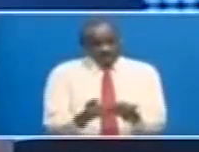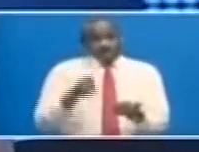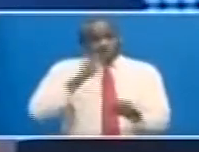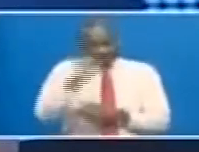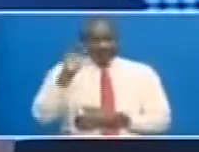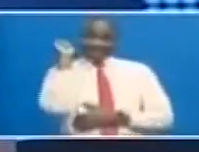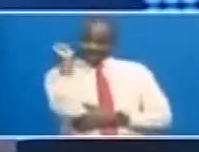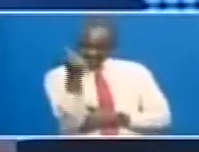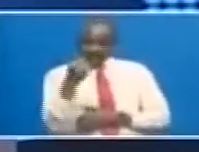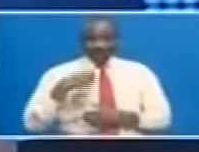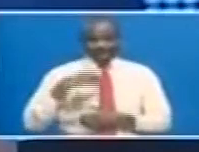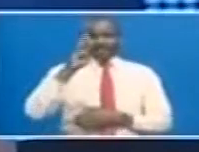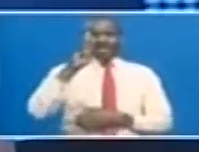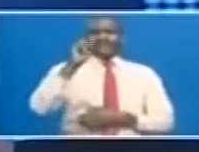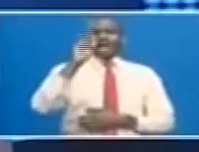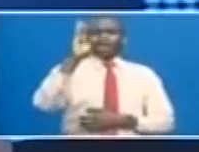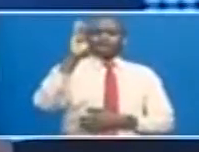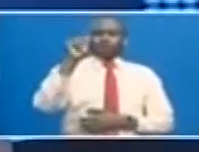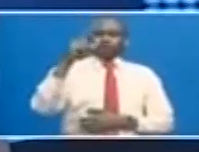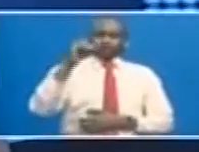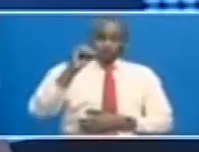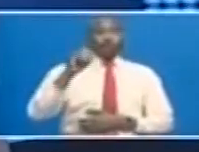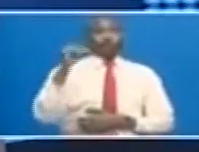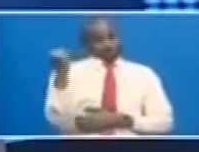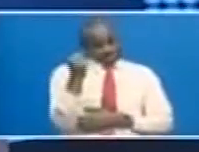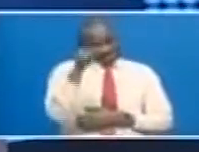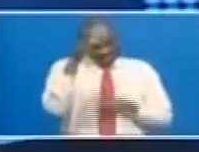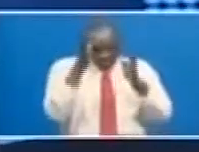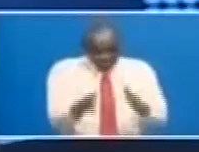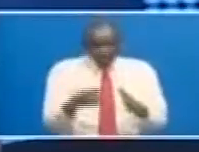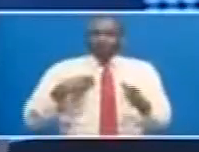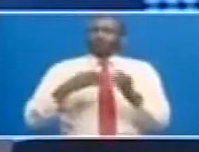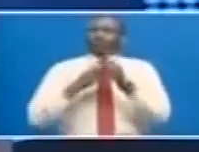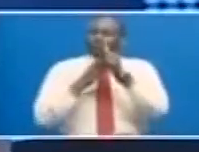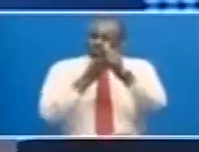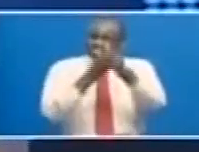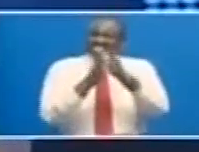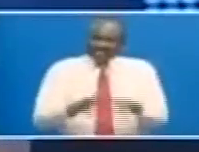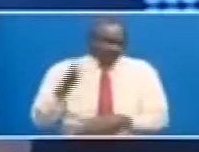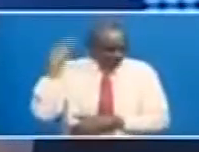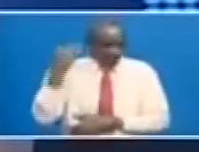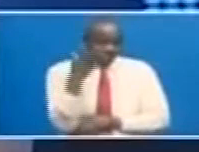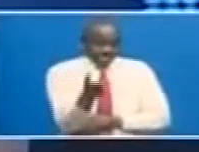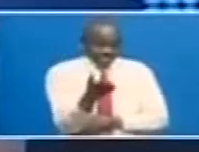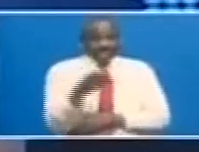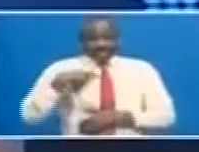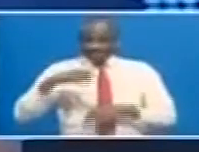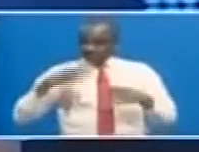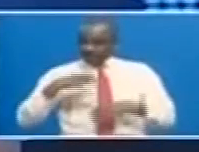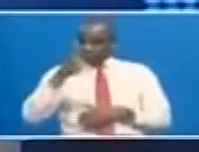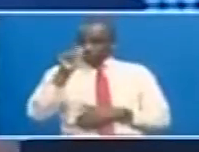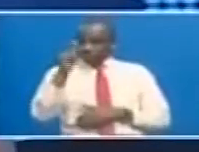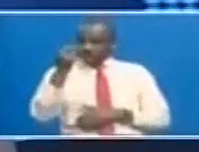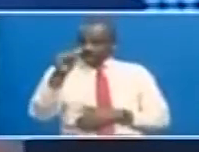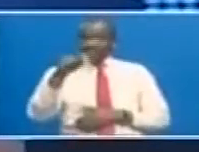Western Kenya, Nabongo Mumia is widely regarded as the last great ruler of the Wanga kingdom. Today, the Muwanga identifies more